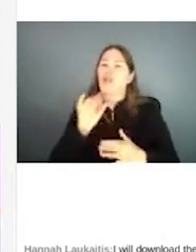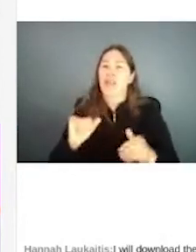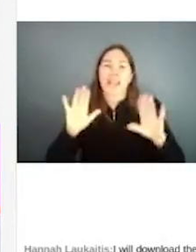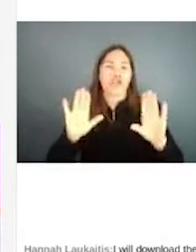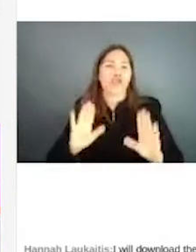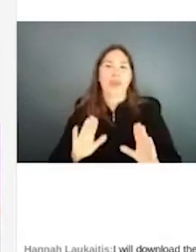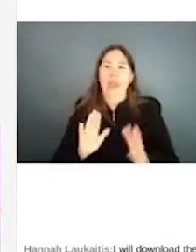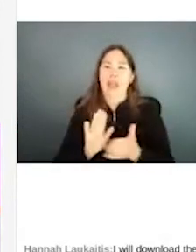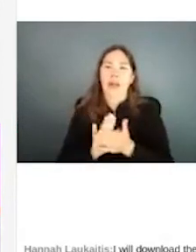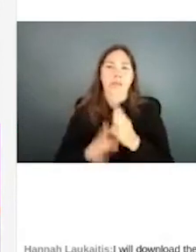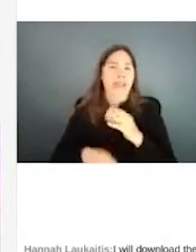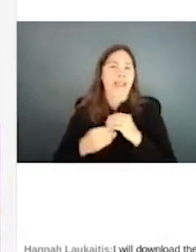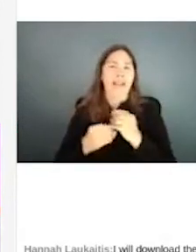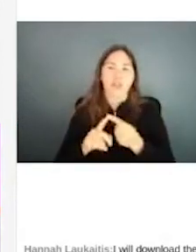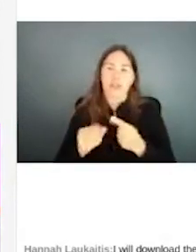compliment. Love it.